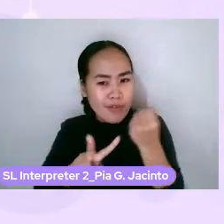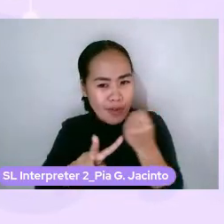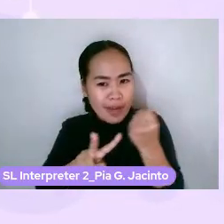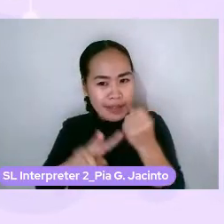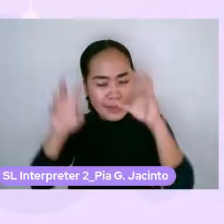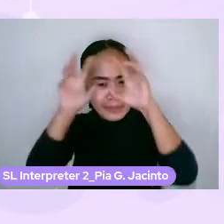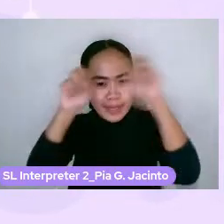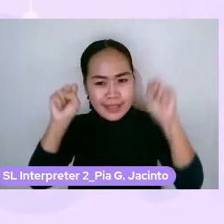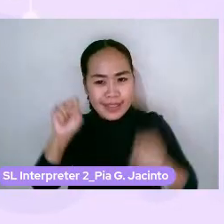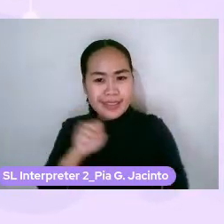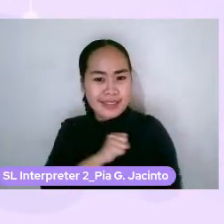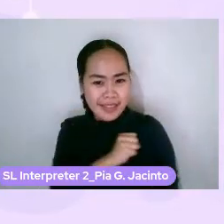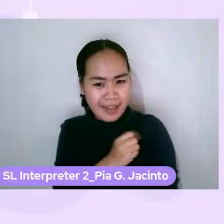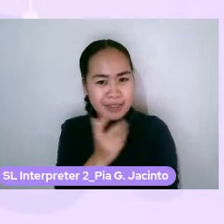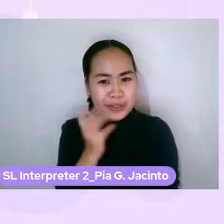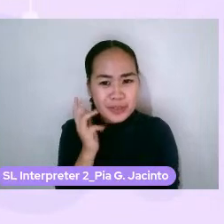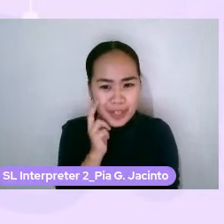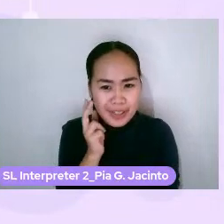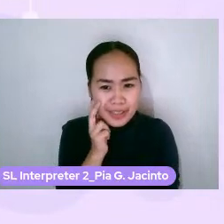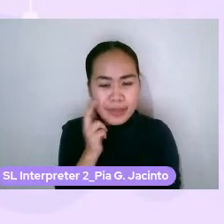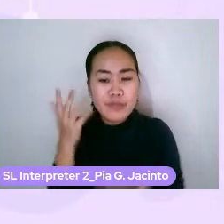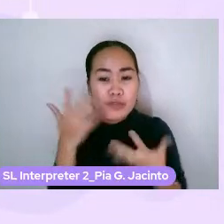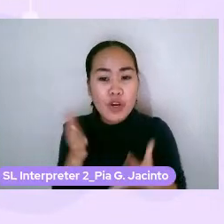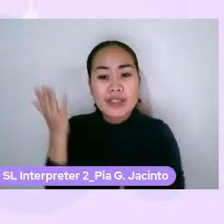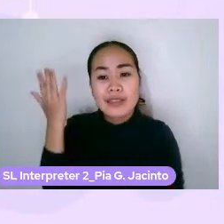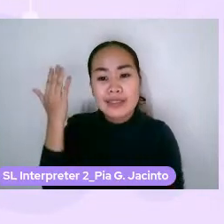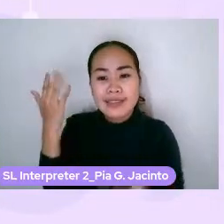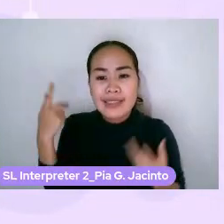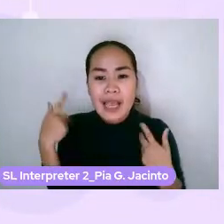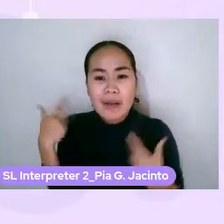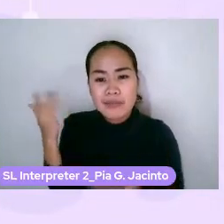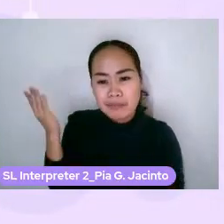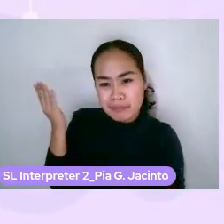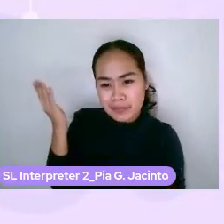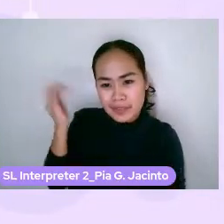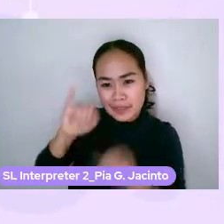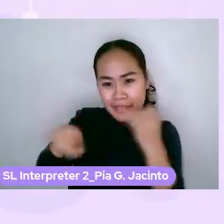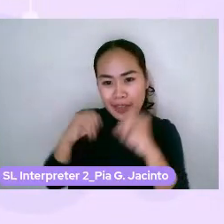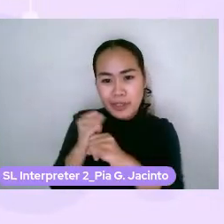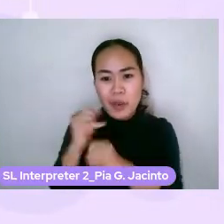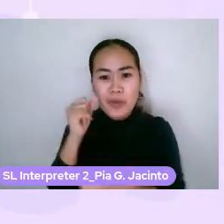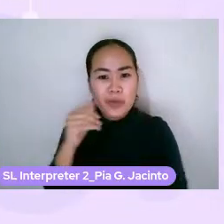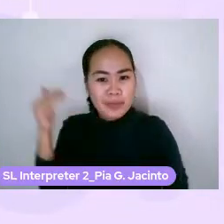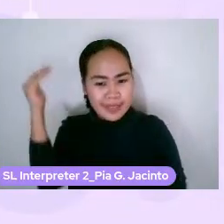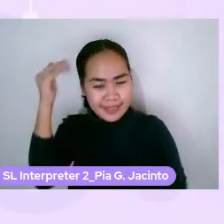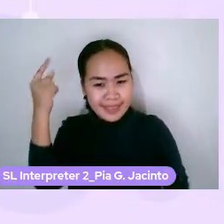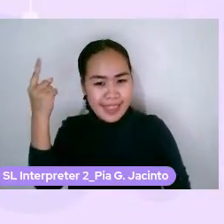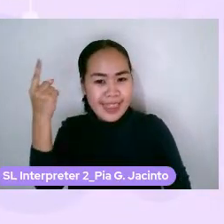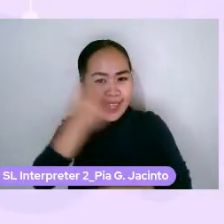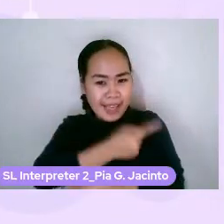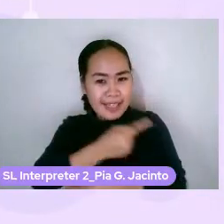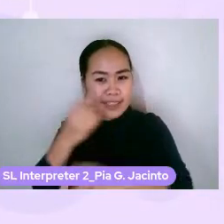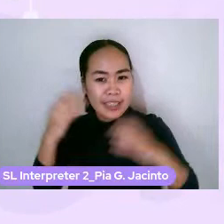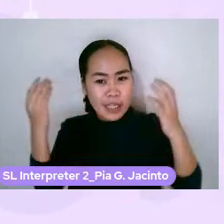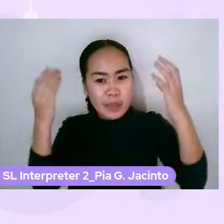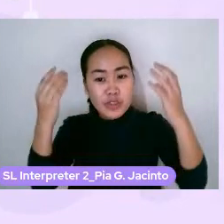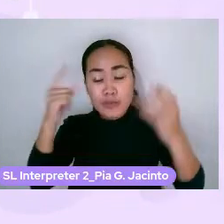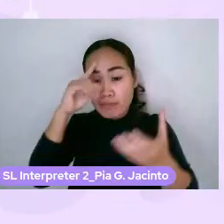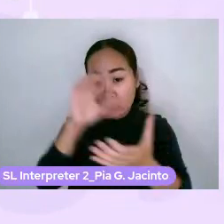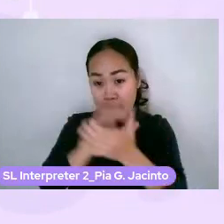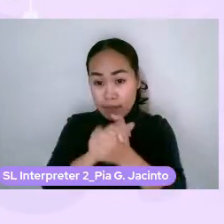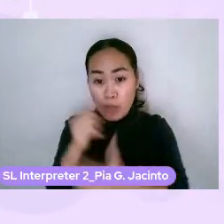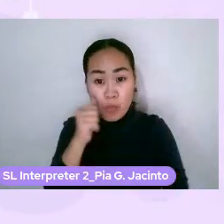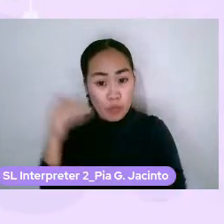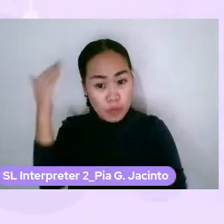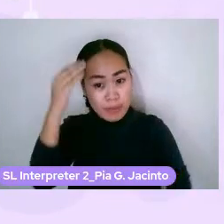Z. Duterte in her speech at the International Women's Day celebration. We believe that when women in a community are